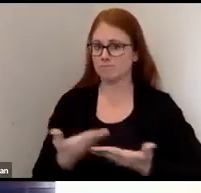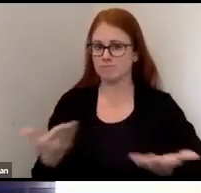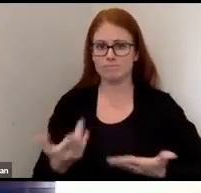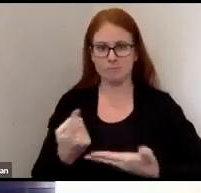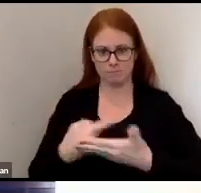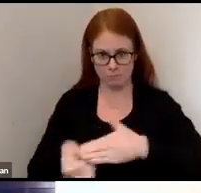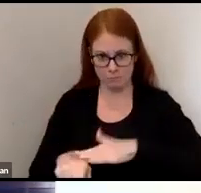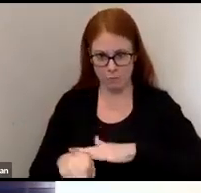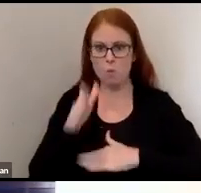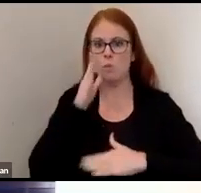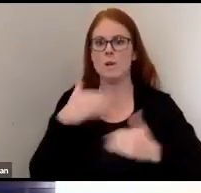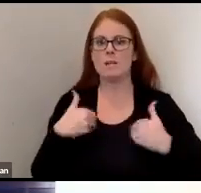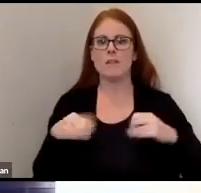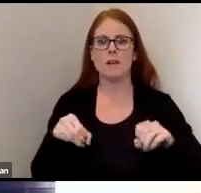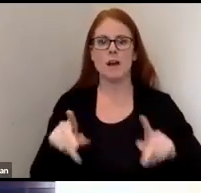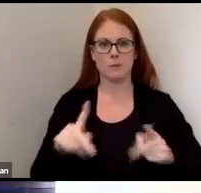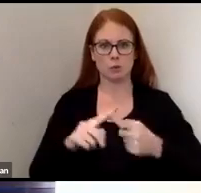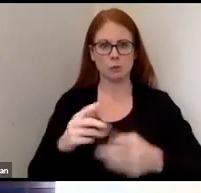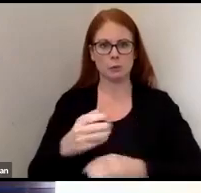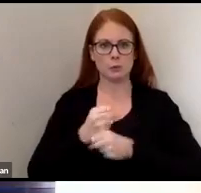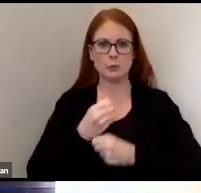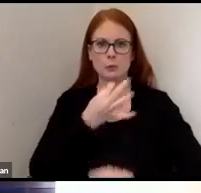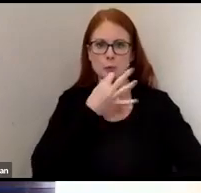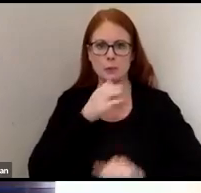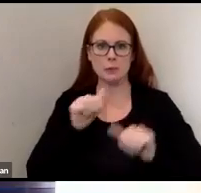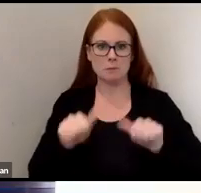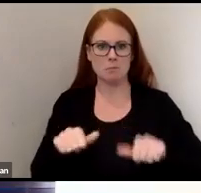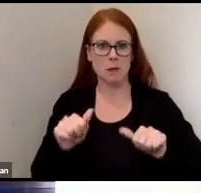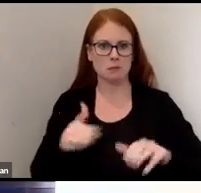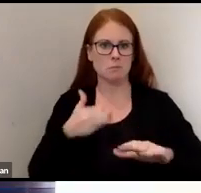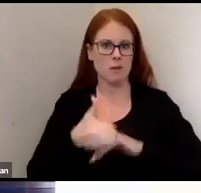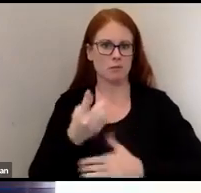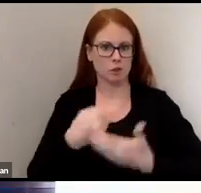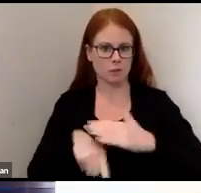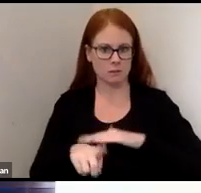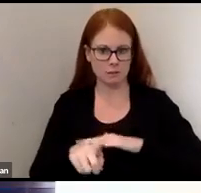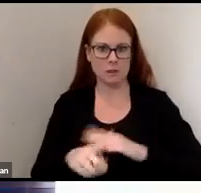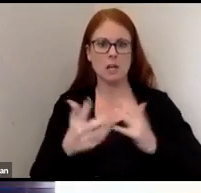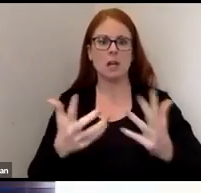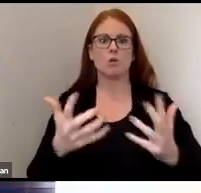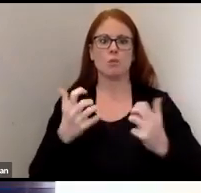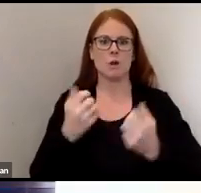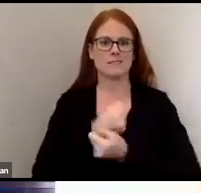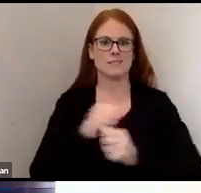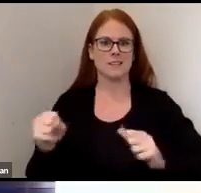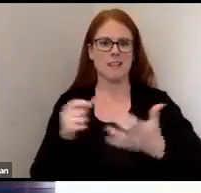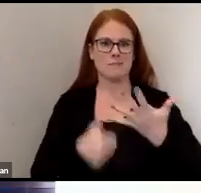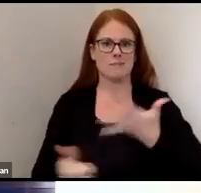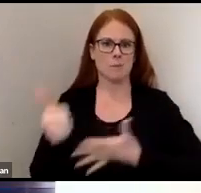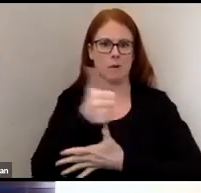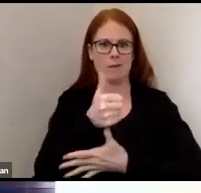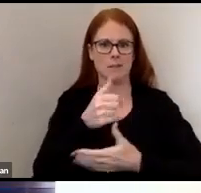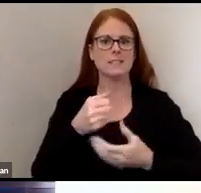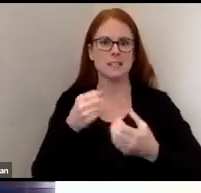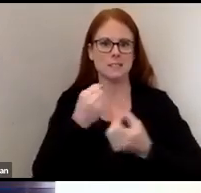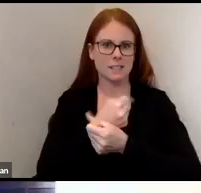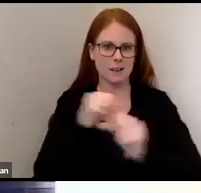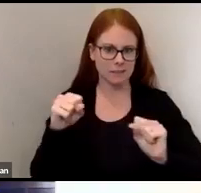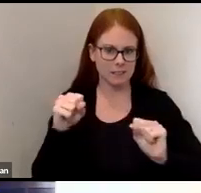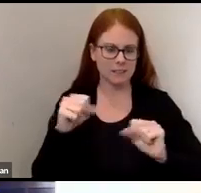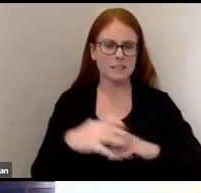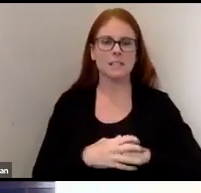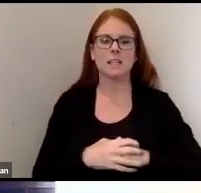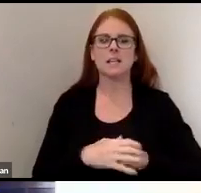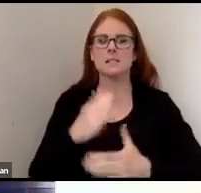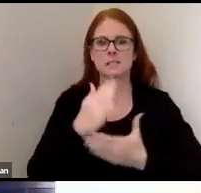you will have an opportunity to get it as soon as possible afterwards. We want it to be safe. On some of those days, the